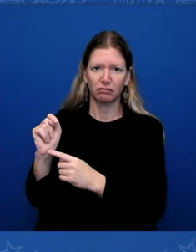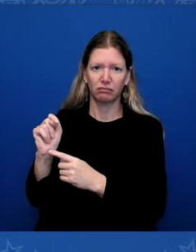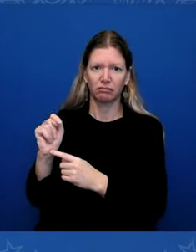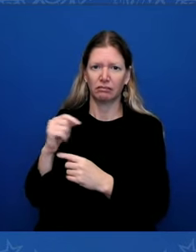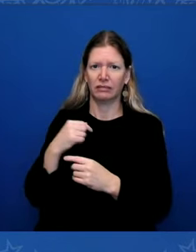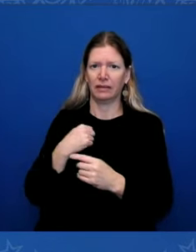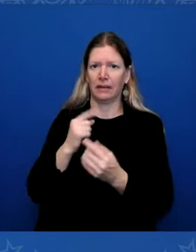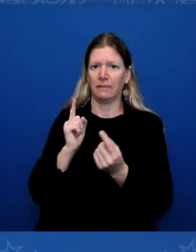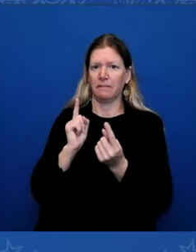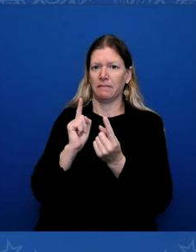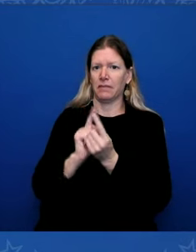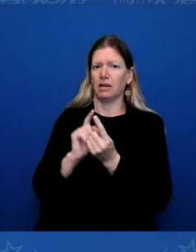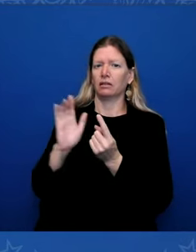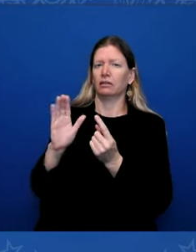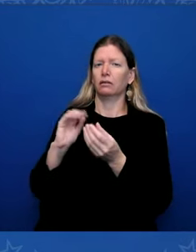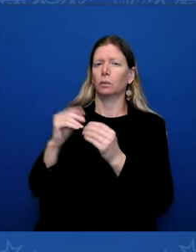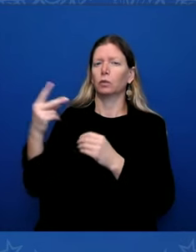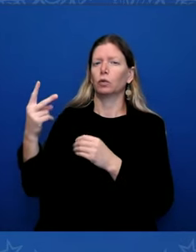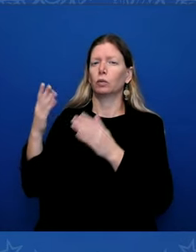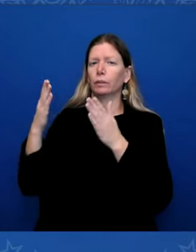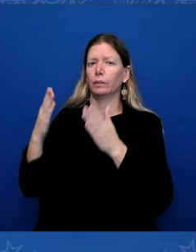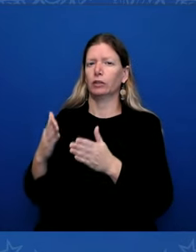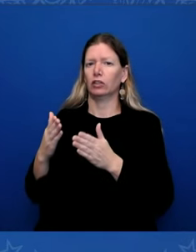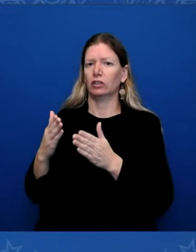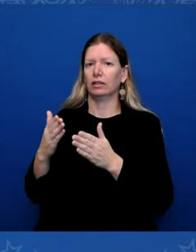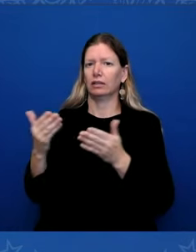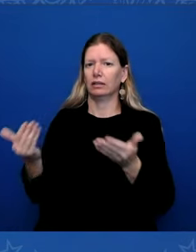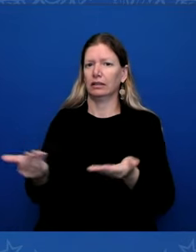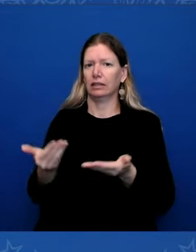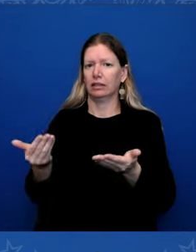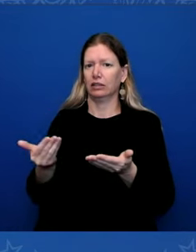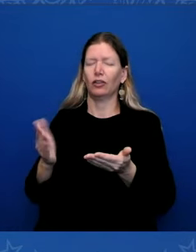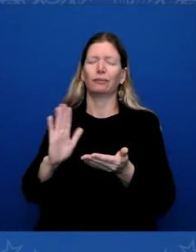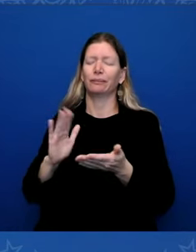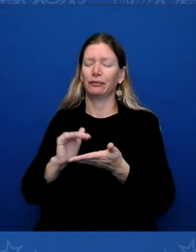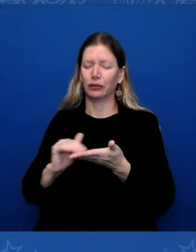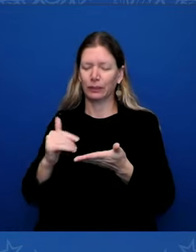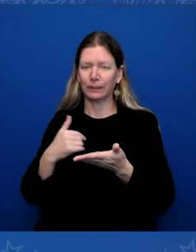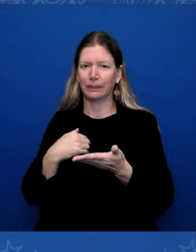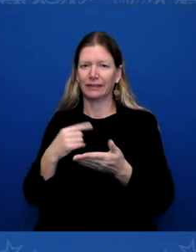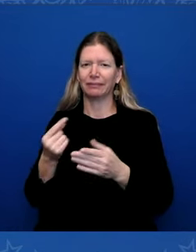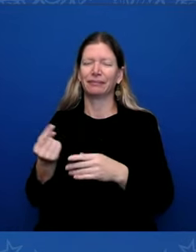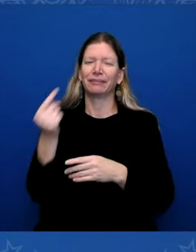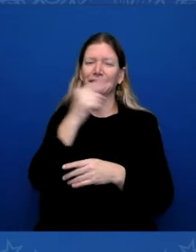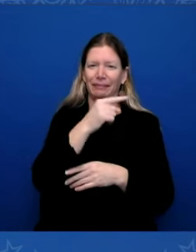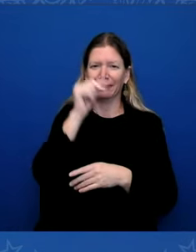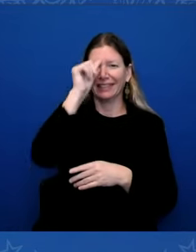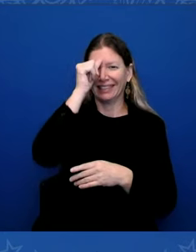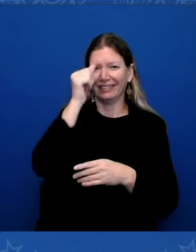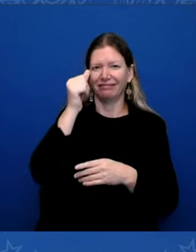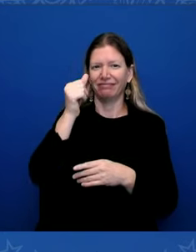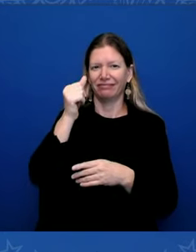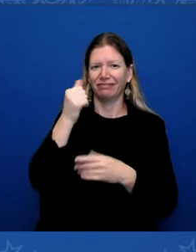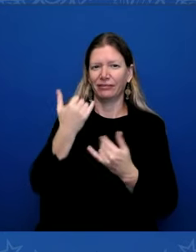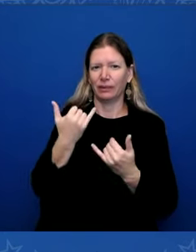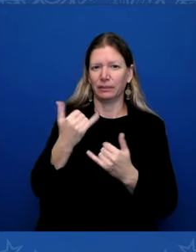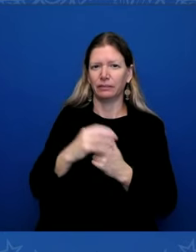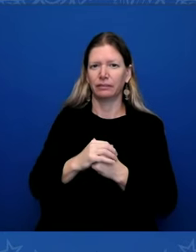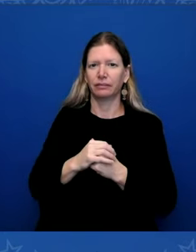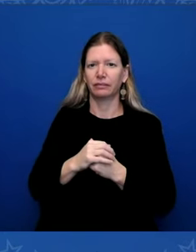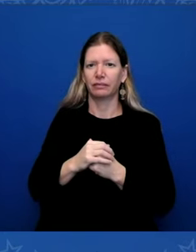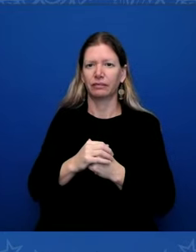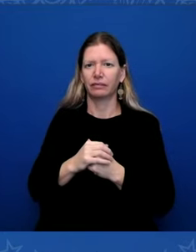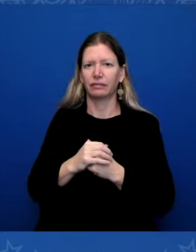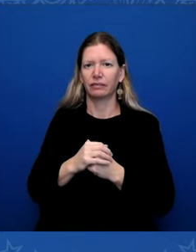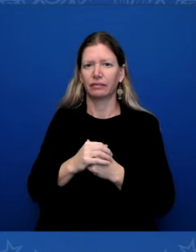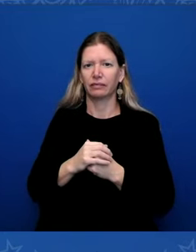in India today. So it's not like there's a crisis if I don't personally speak to him. It'd be